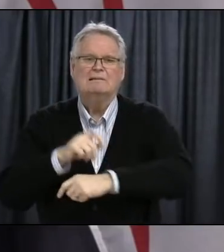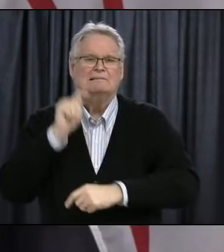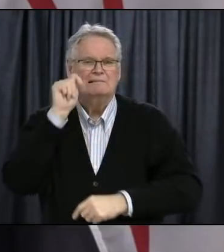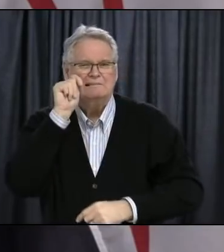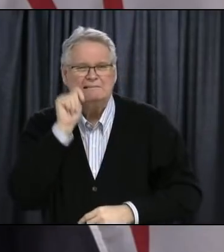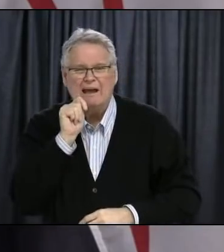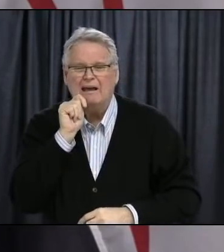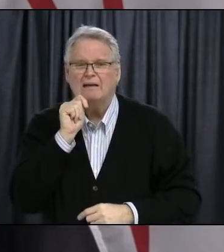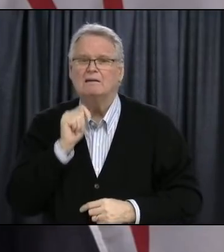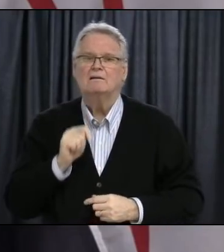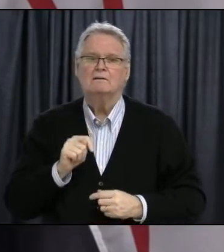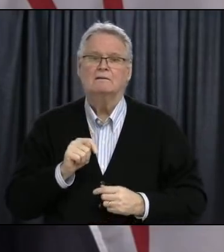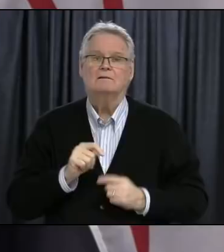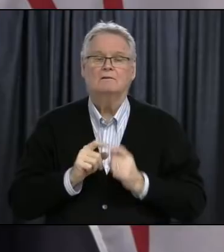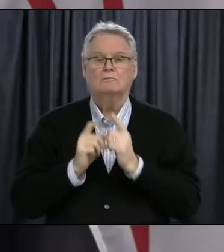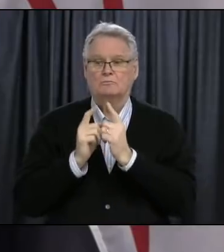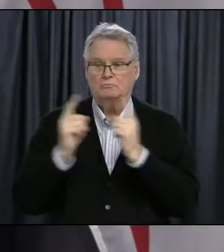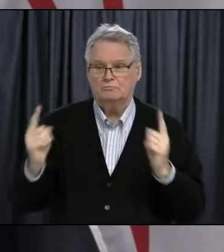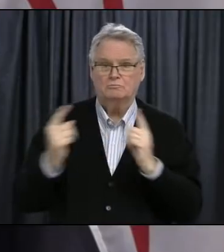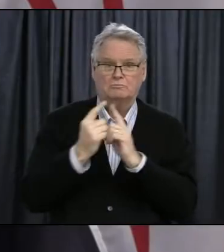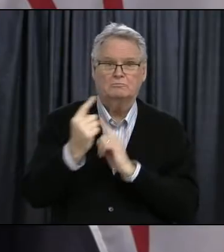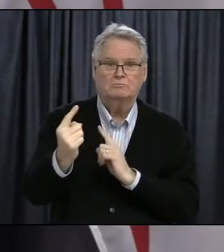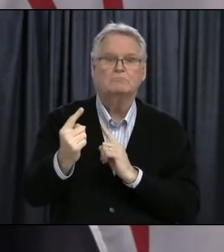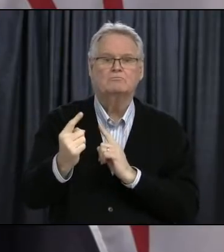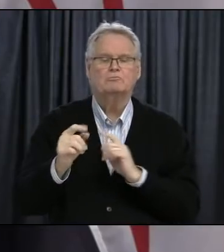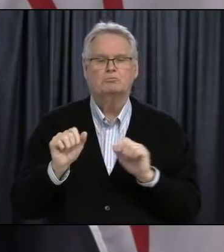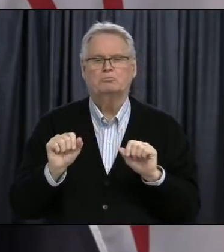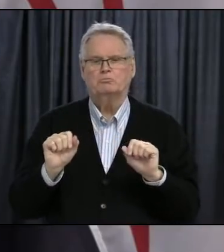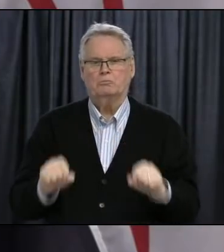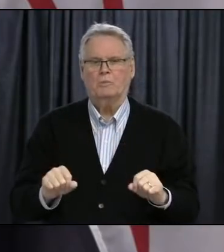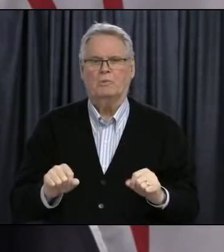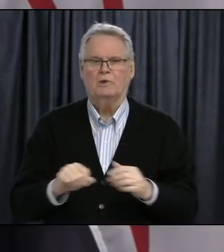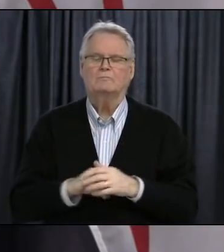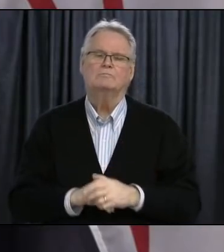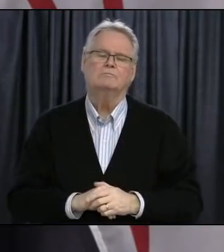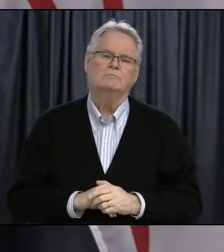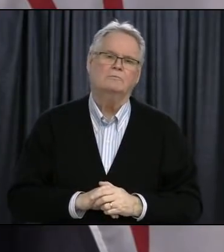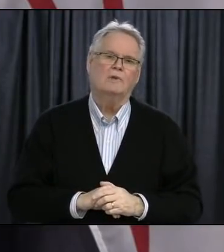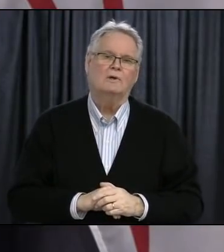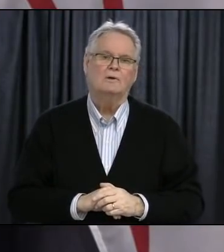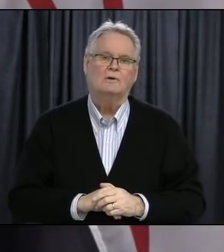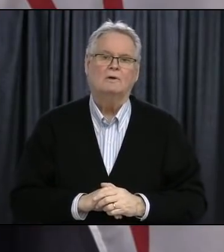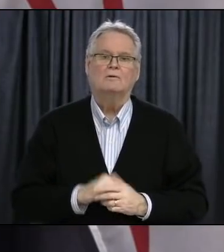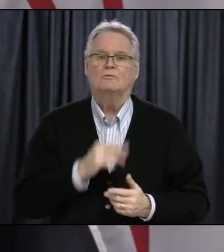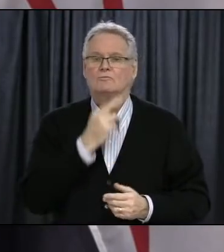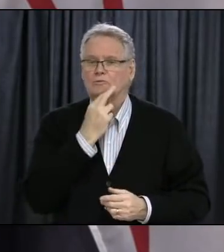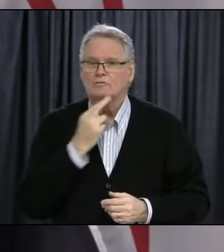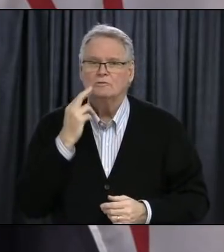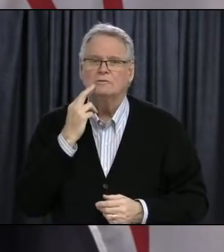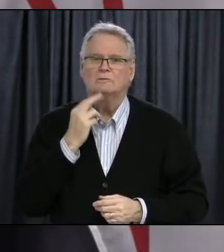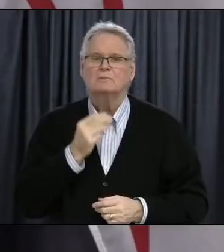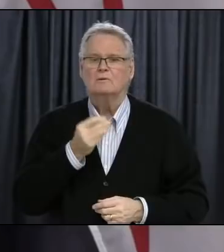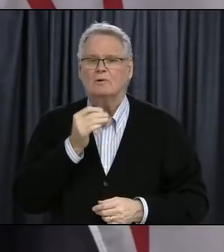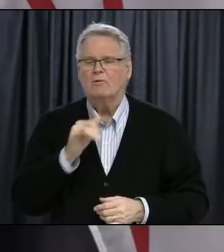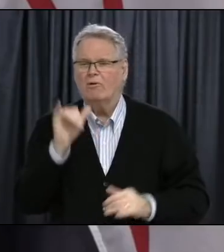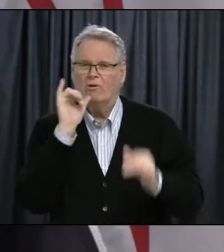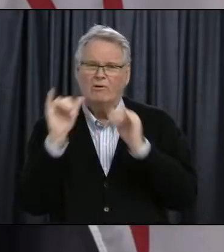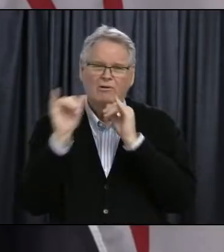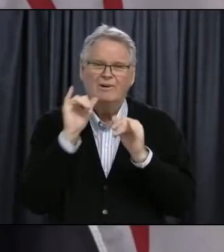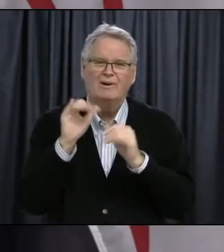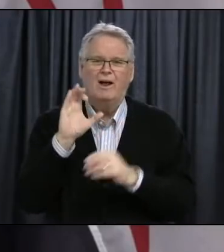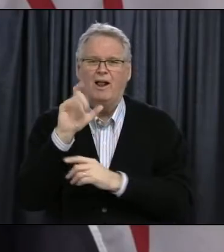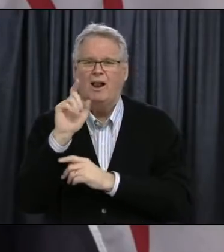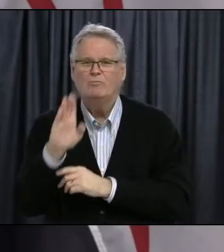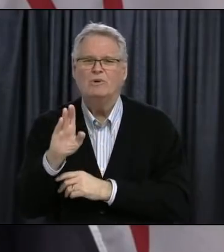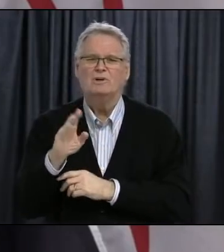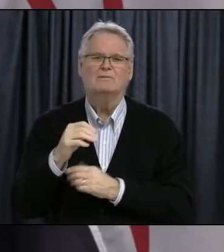guidelines. Restaurants remain closed for in-person dining, and bars, lounges, bingo halls, and cinemas remain closed. If all